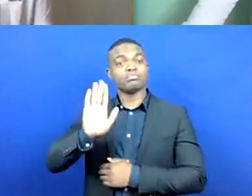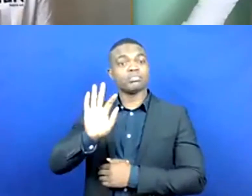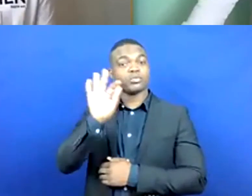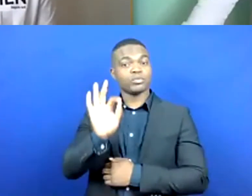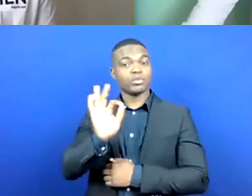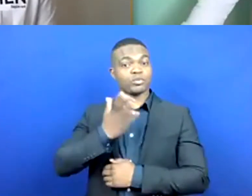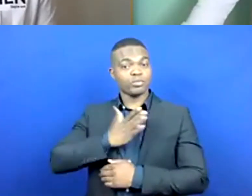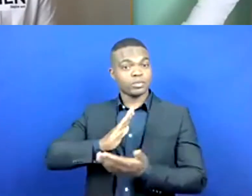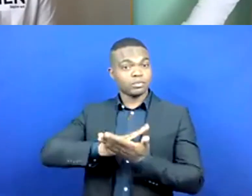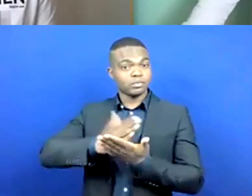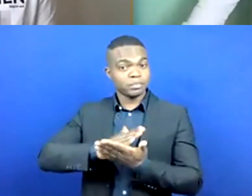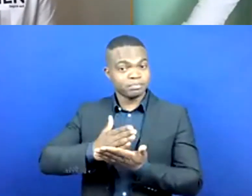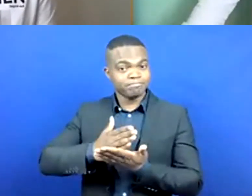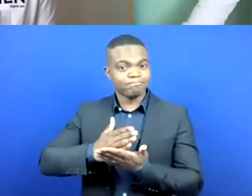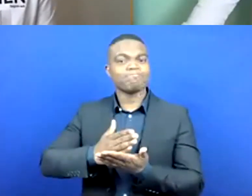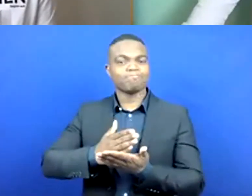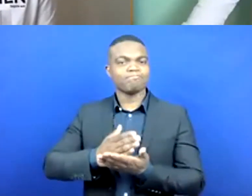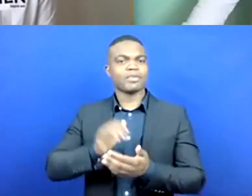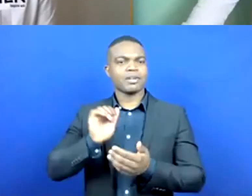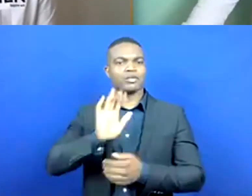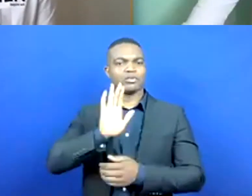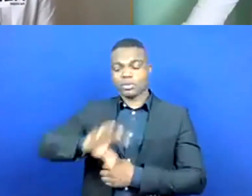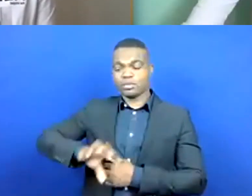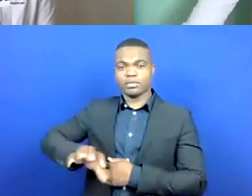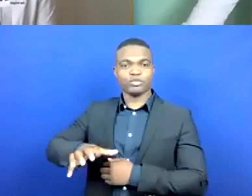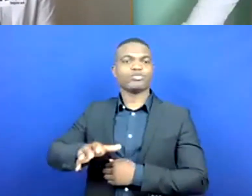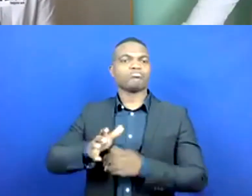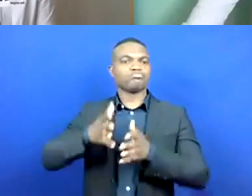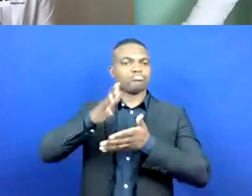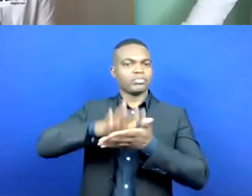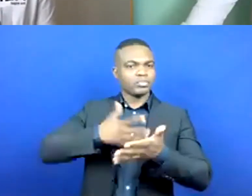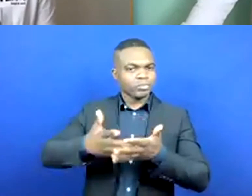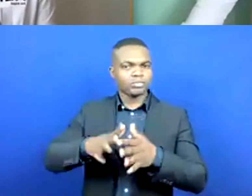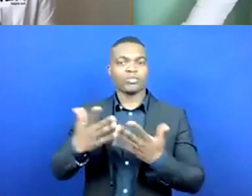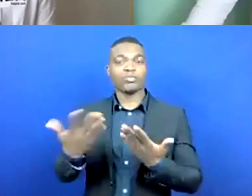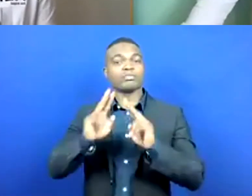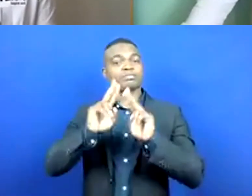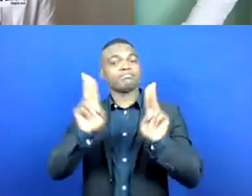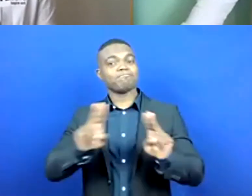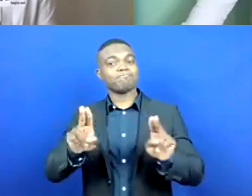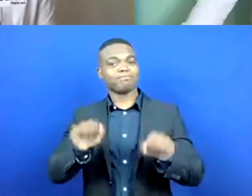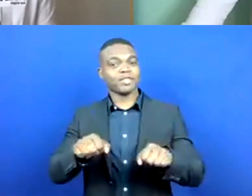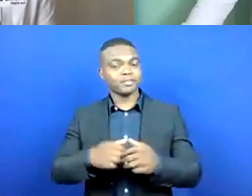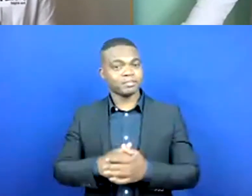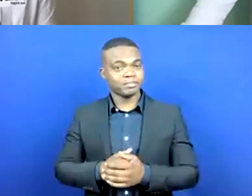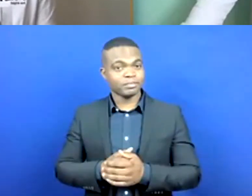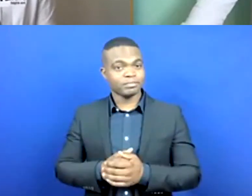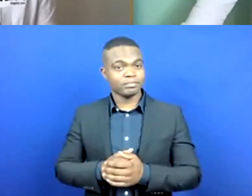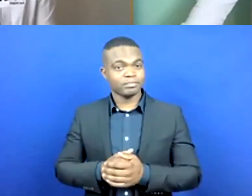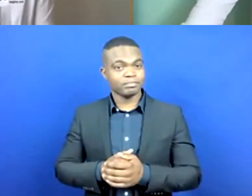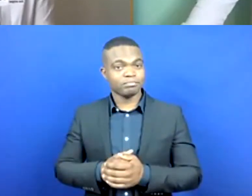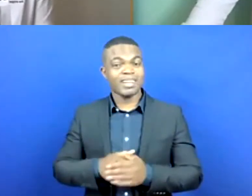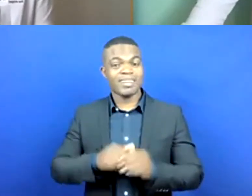the chat, and we will then allow you to turn your video on. Do we have any questions from